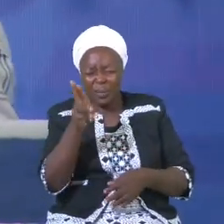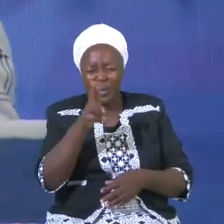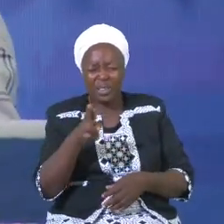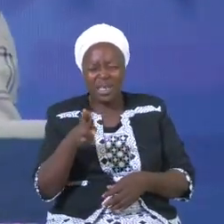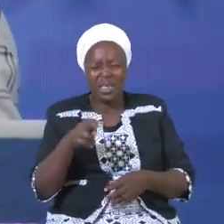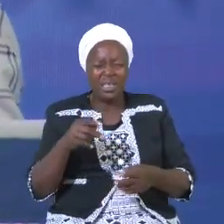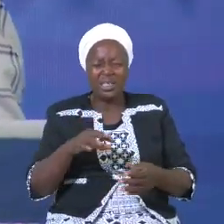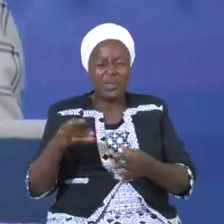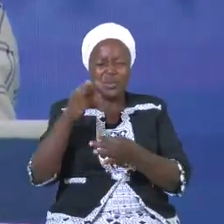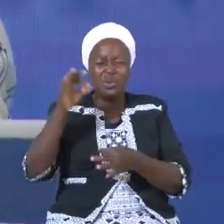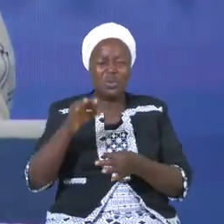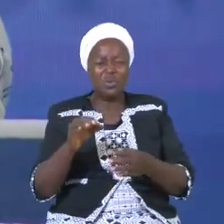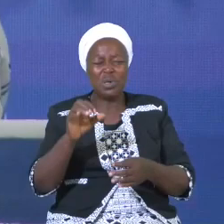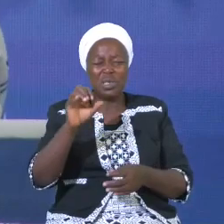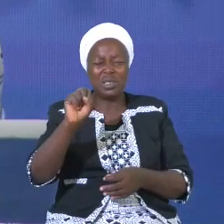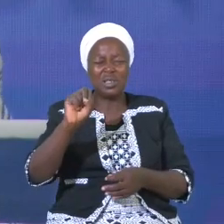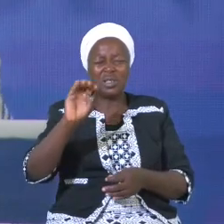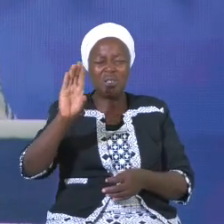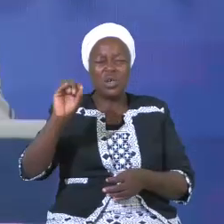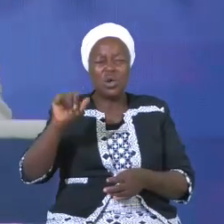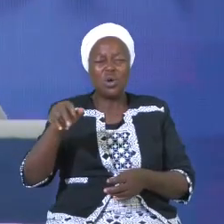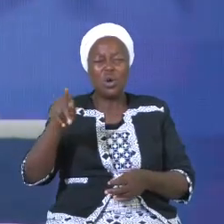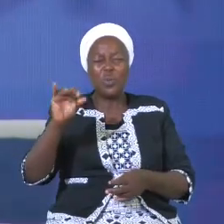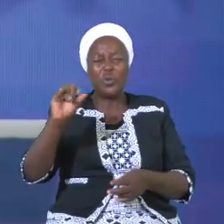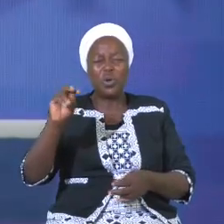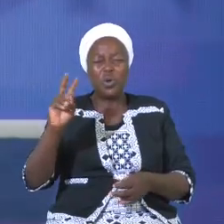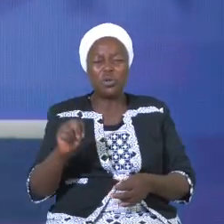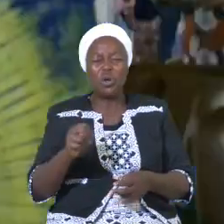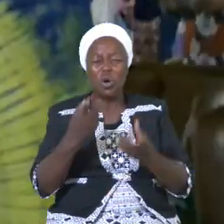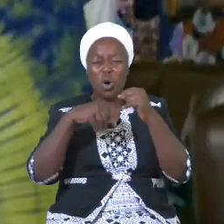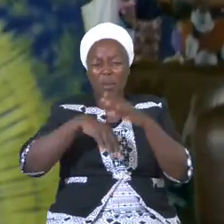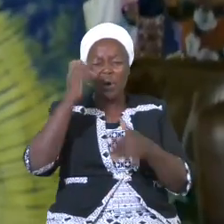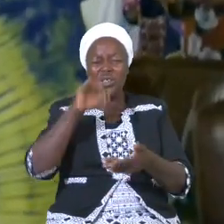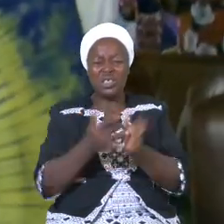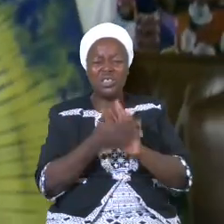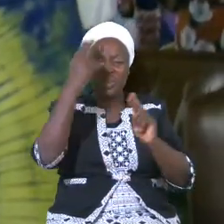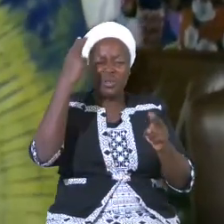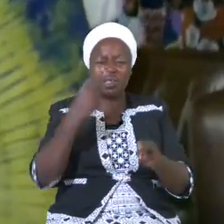scorpion come out in jesus name